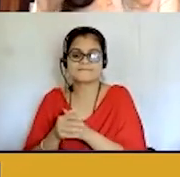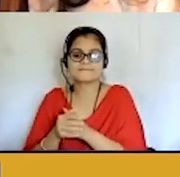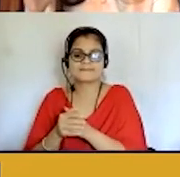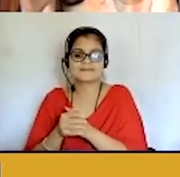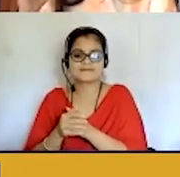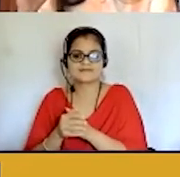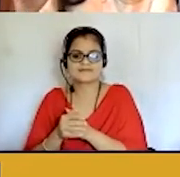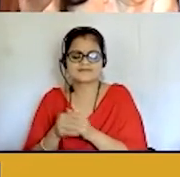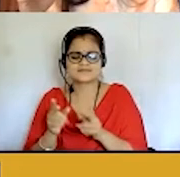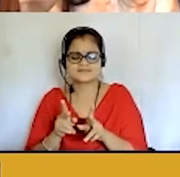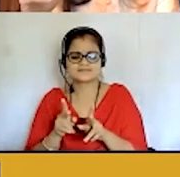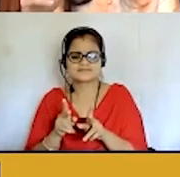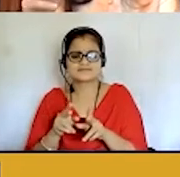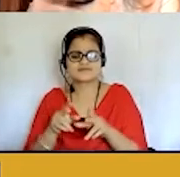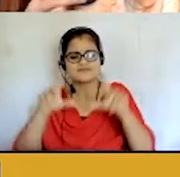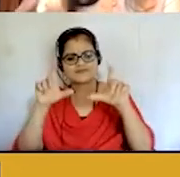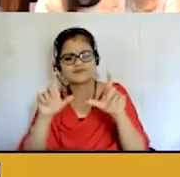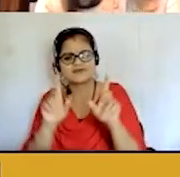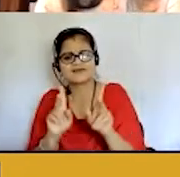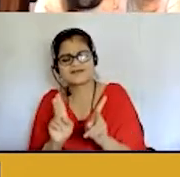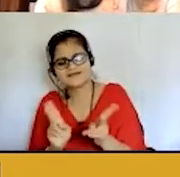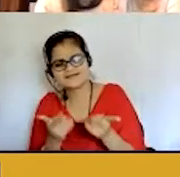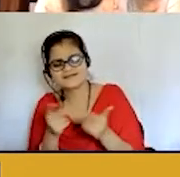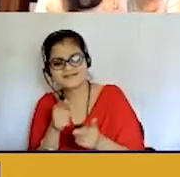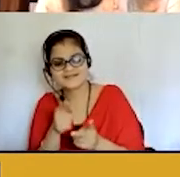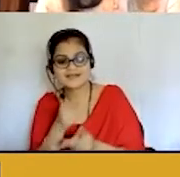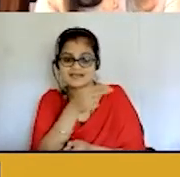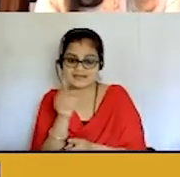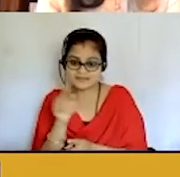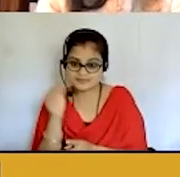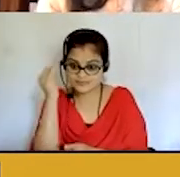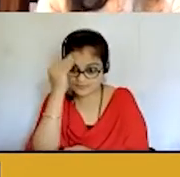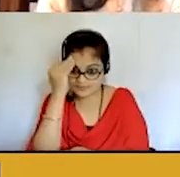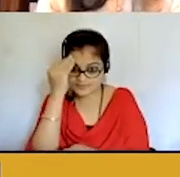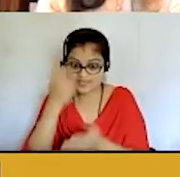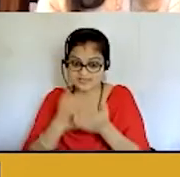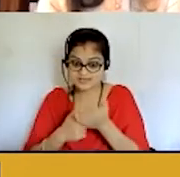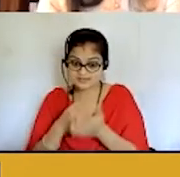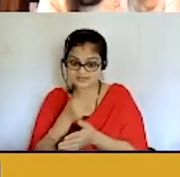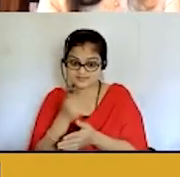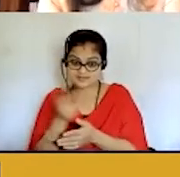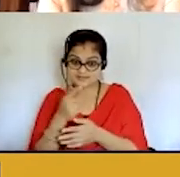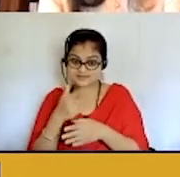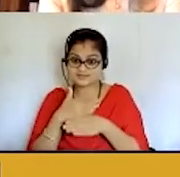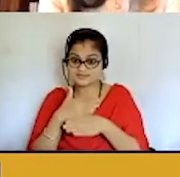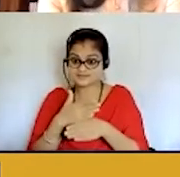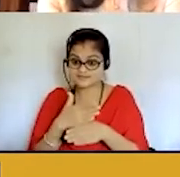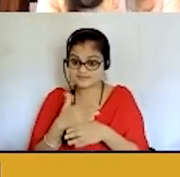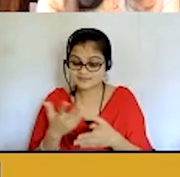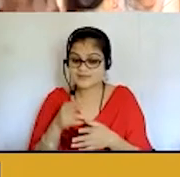say mystery in the photograph. We know their names, but the relationship that they share, what they